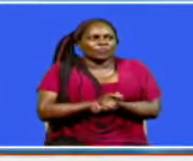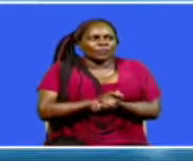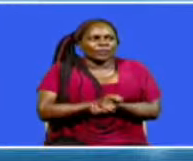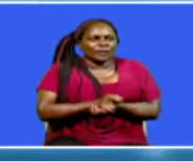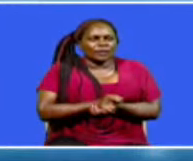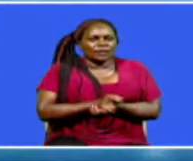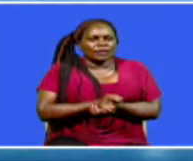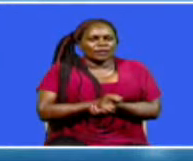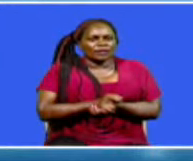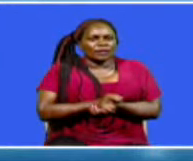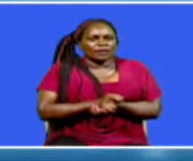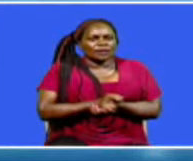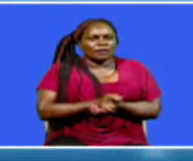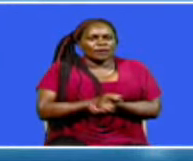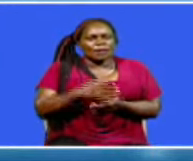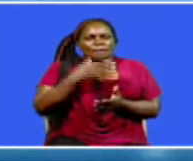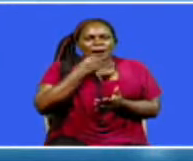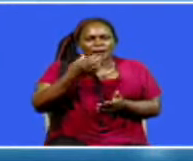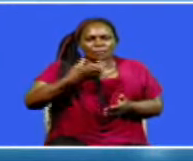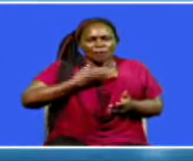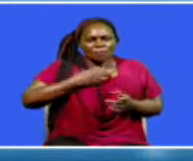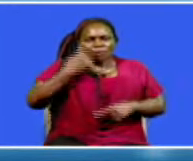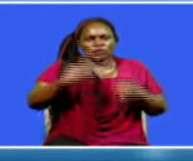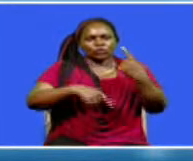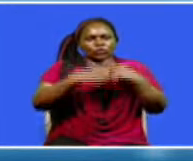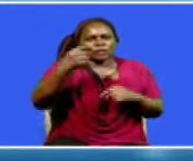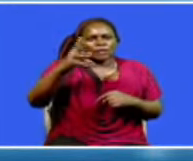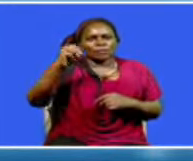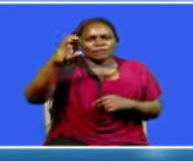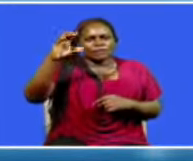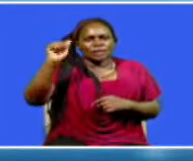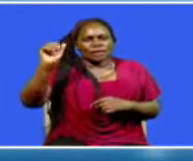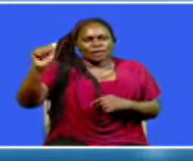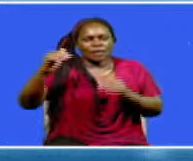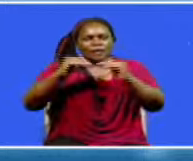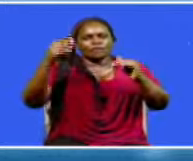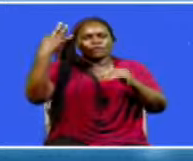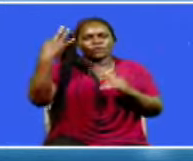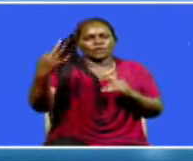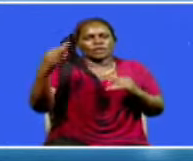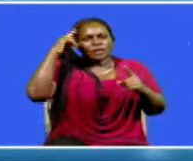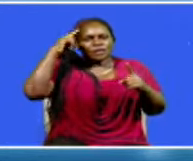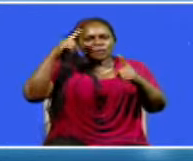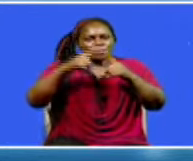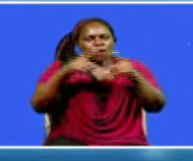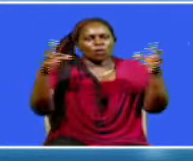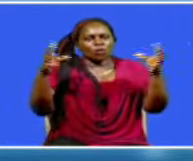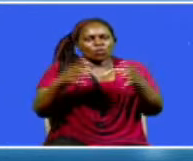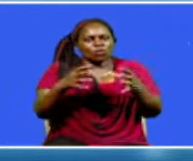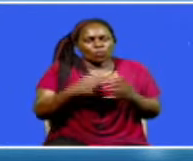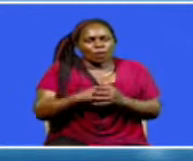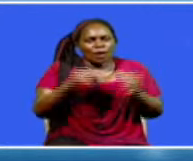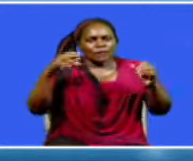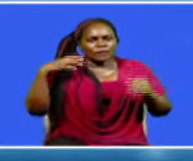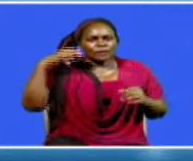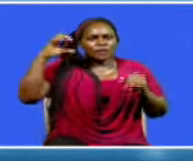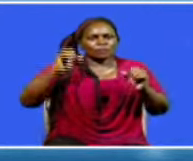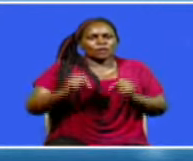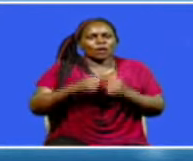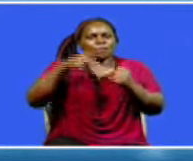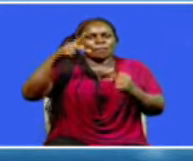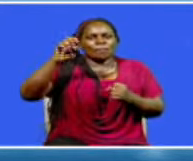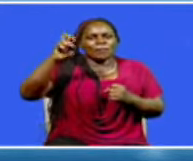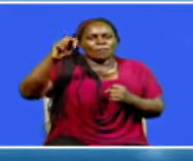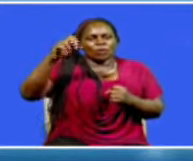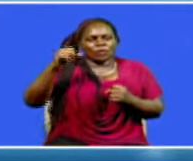Braeburn Swimming Club bagged 38 medals to win the NCAA Level 3 Age Group Swimming Championship held at Peponi